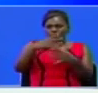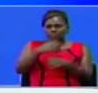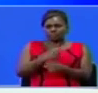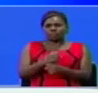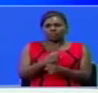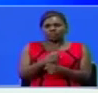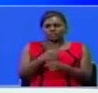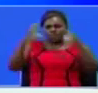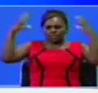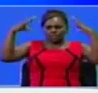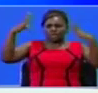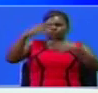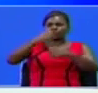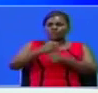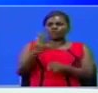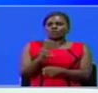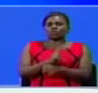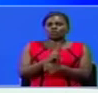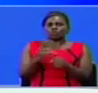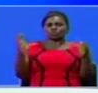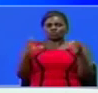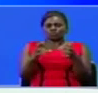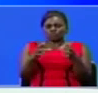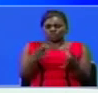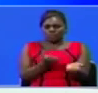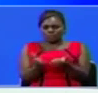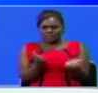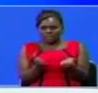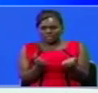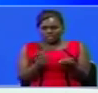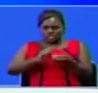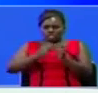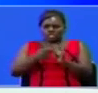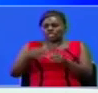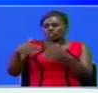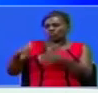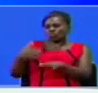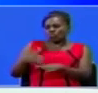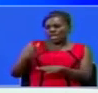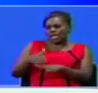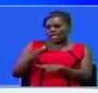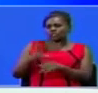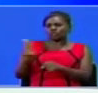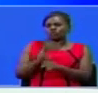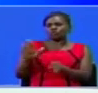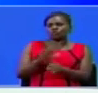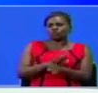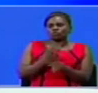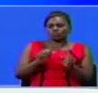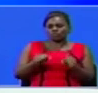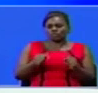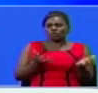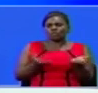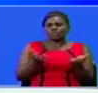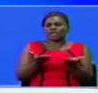Watamu Marine Association, is being used as a community enterprise which turns waste into useful products that can be sold in any part